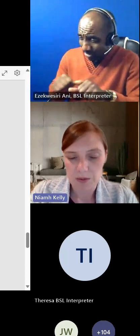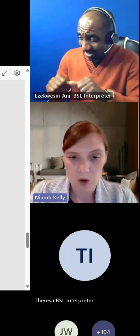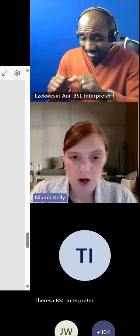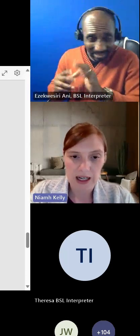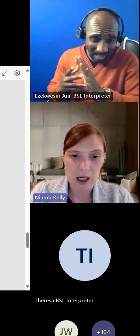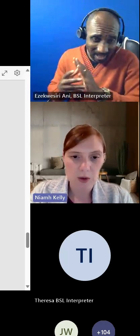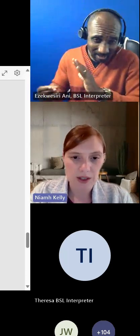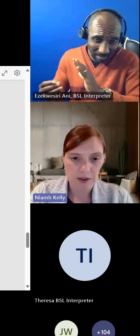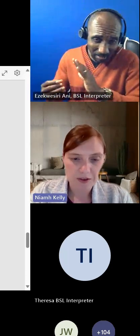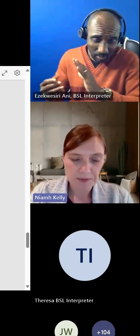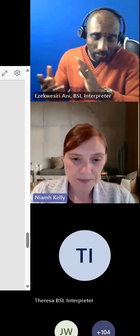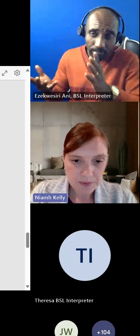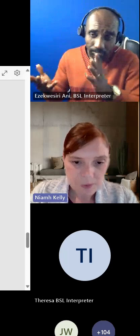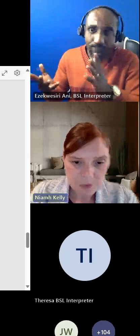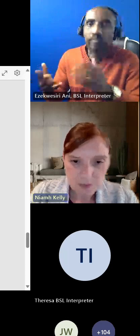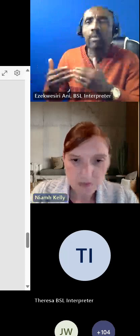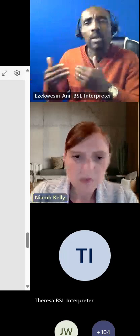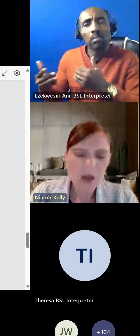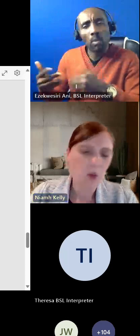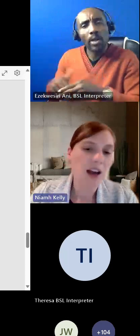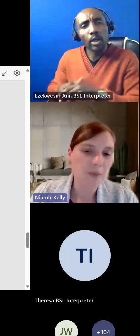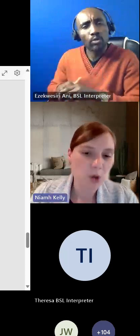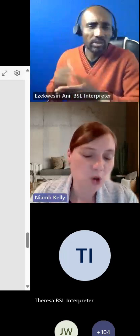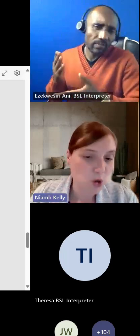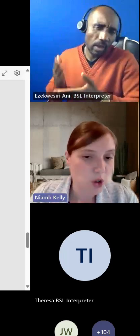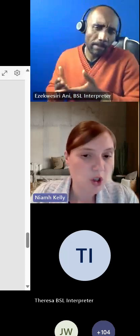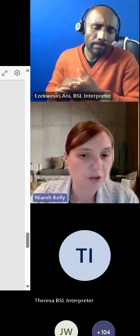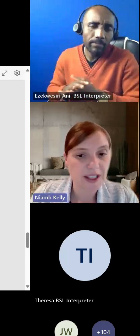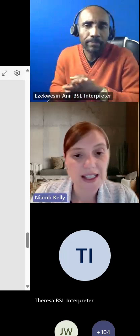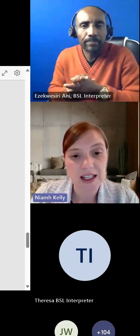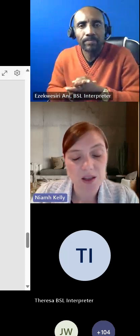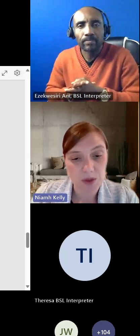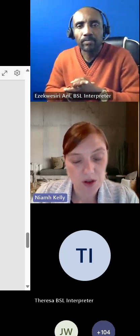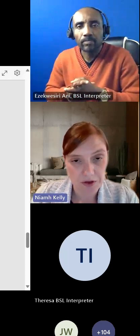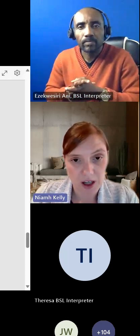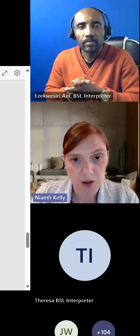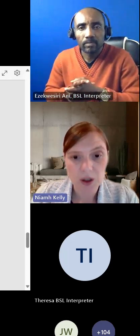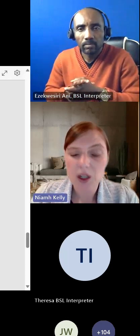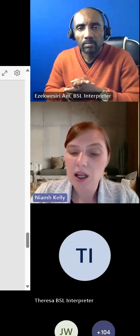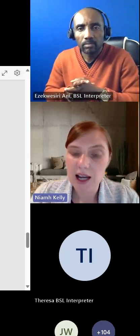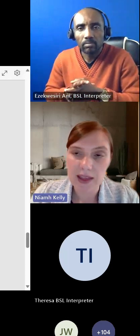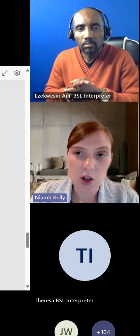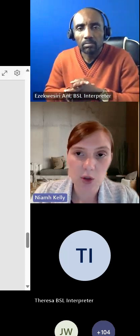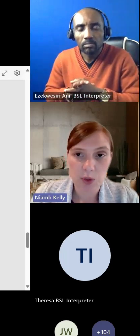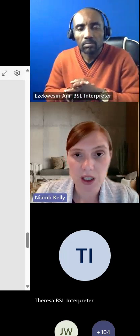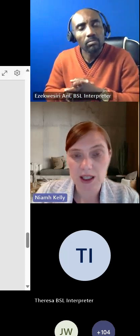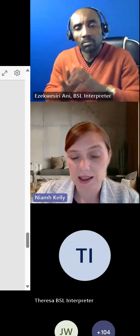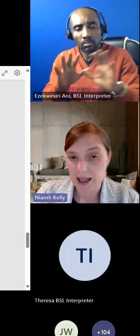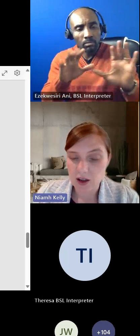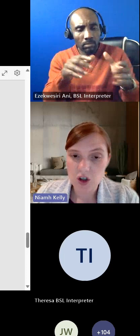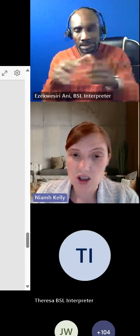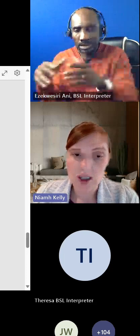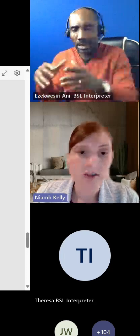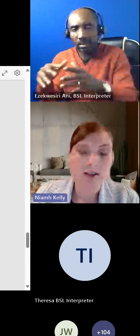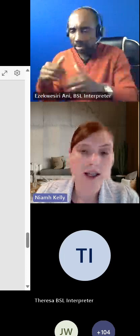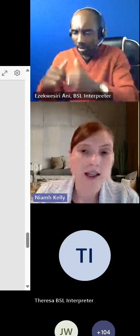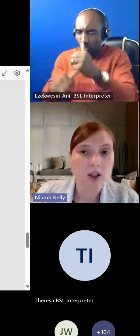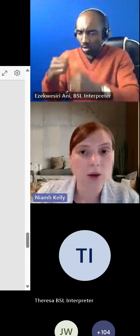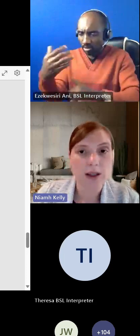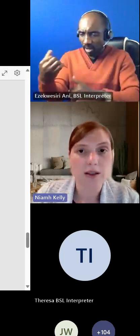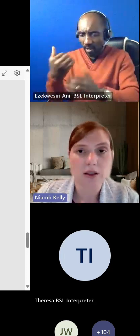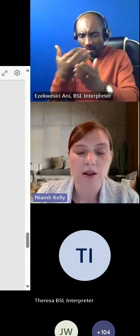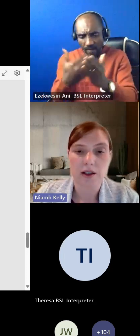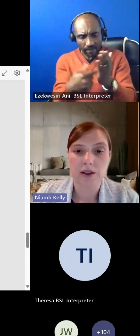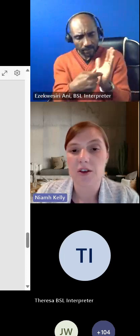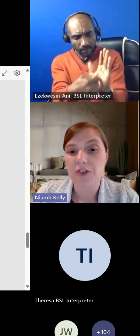is a little bit more inclusive. We have more structure for teams to follow. And that could be that the engineers